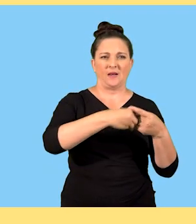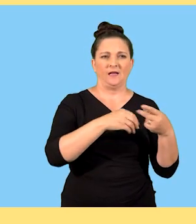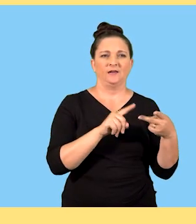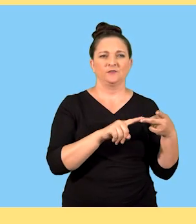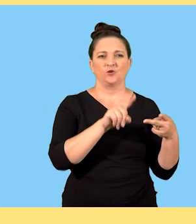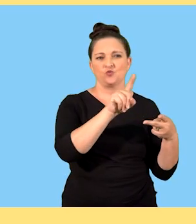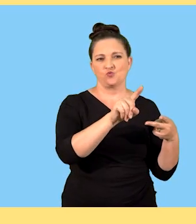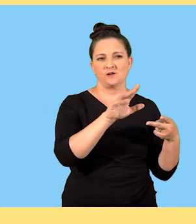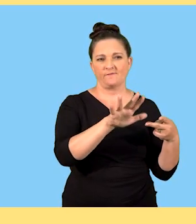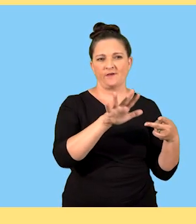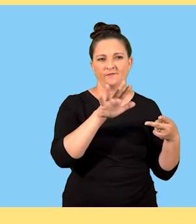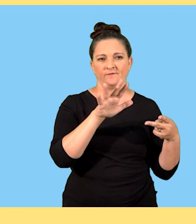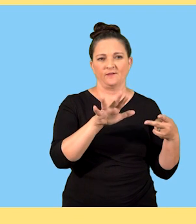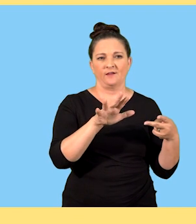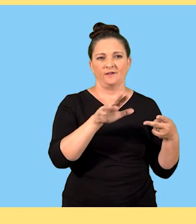plus